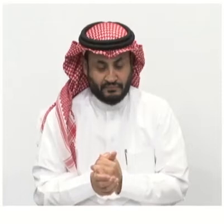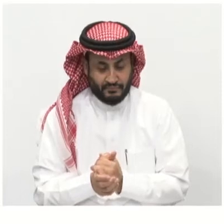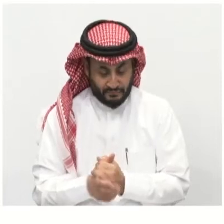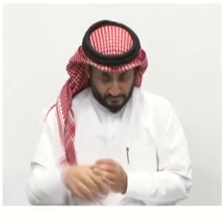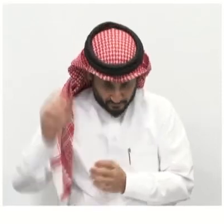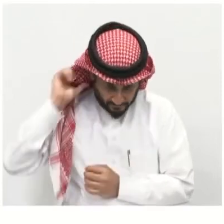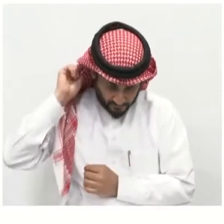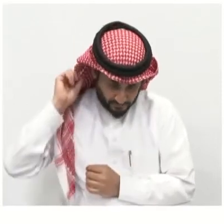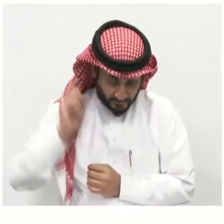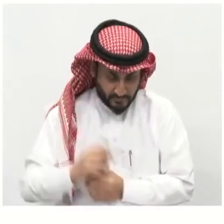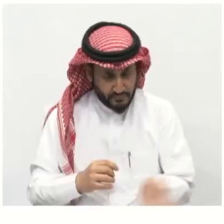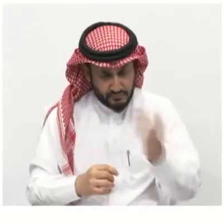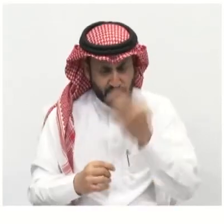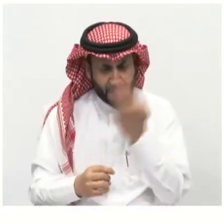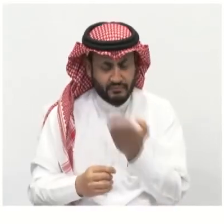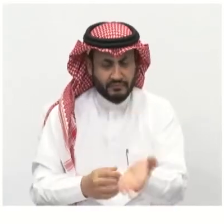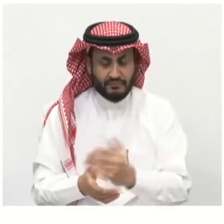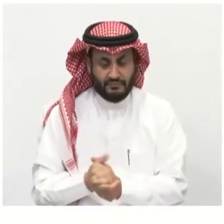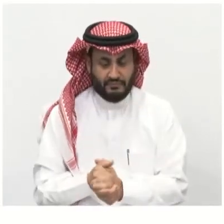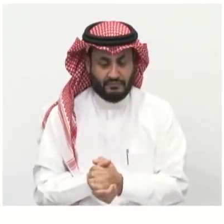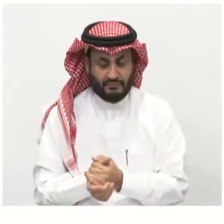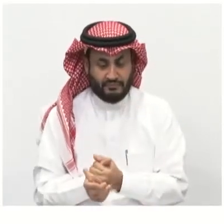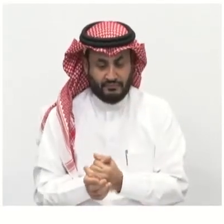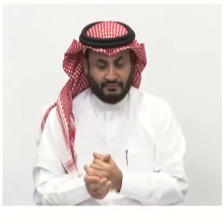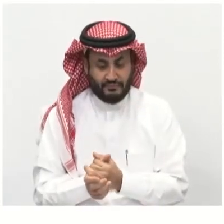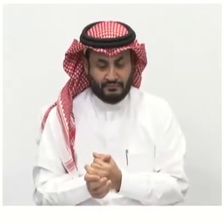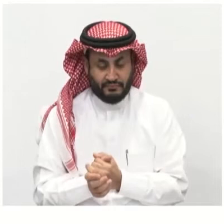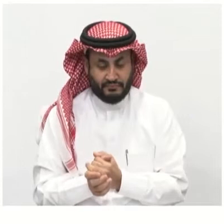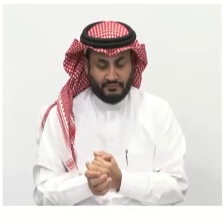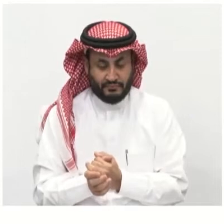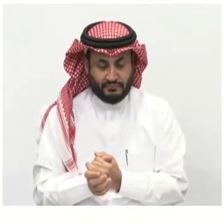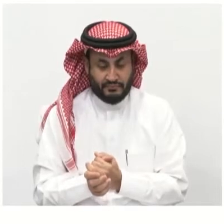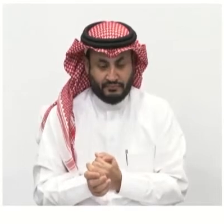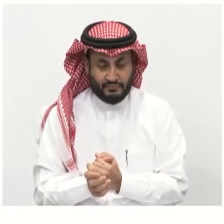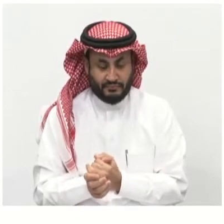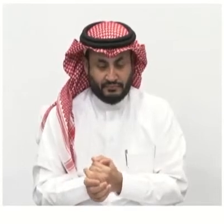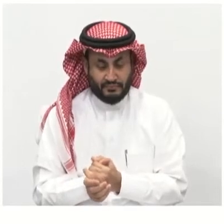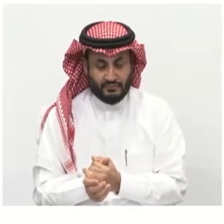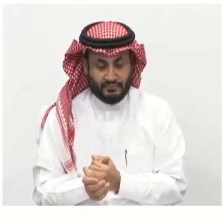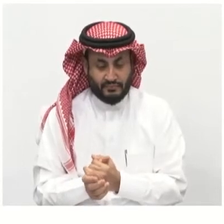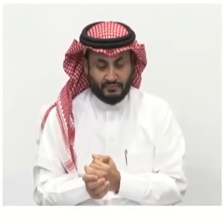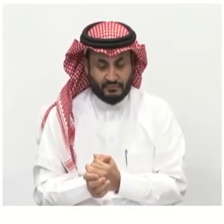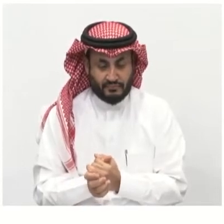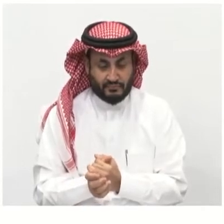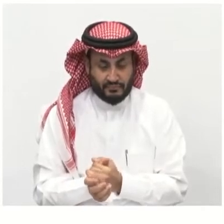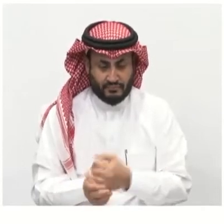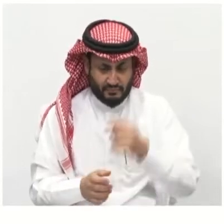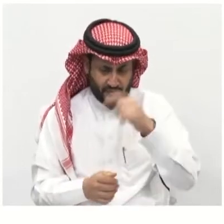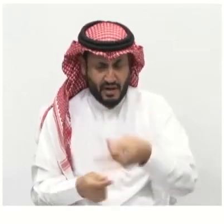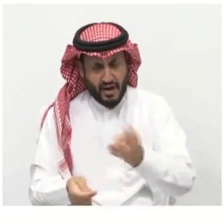Now let's read together. Lemma loves to paint on what? A canvas. She wears a hat called